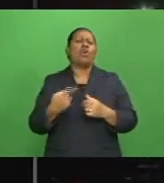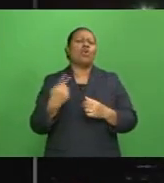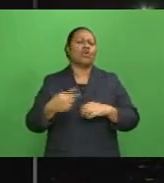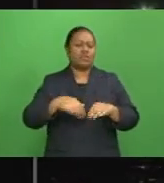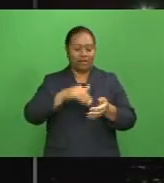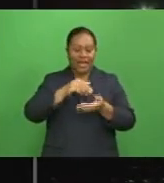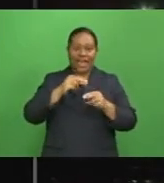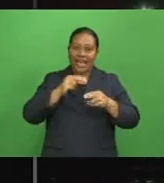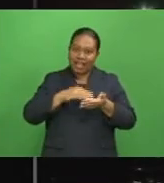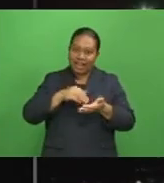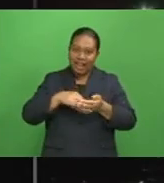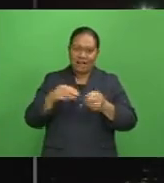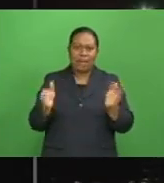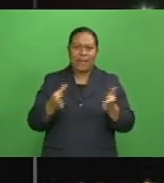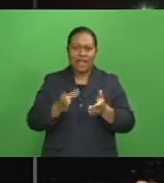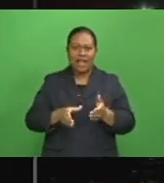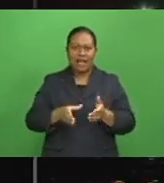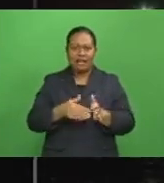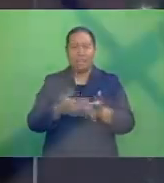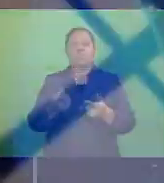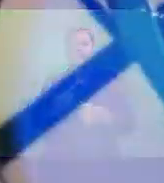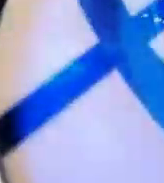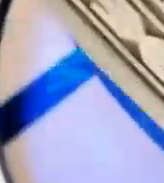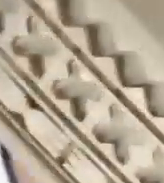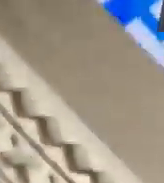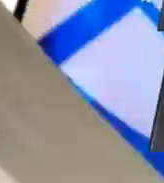Fijian NRL player at the moment?